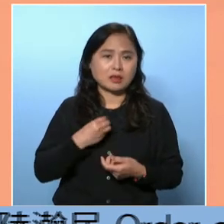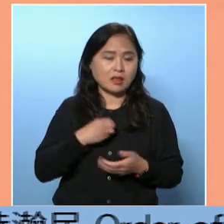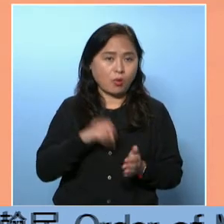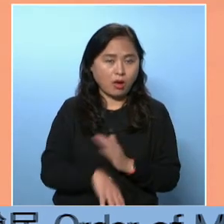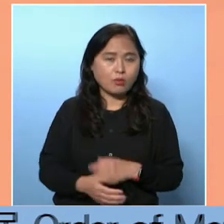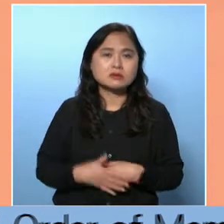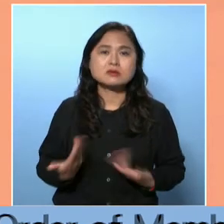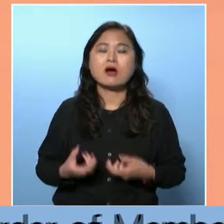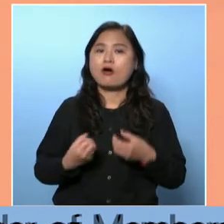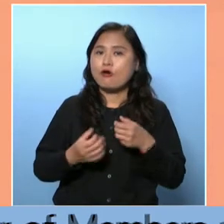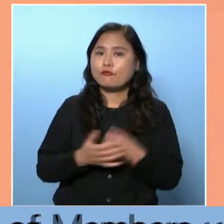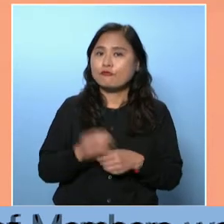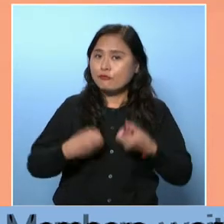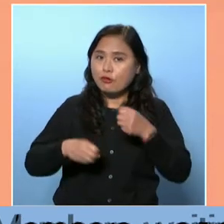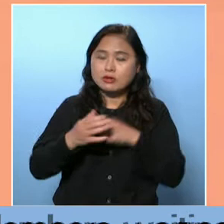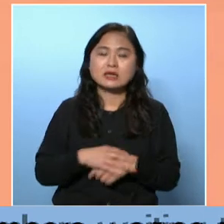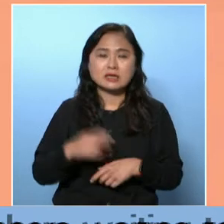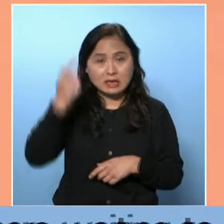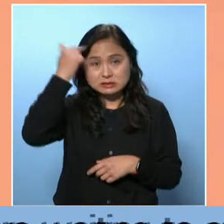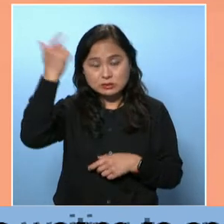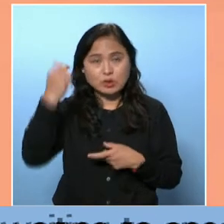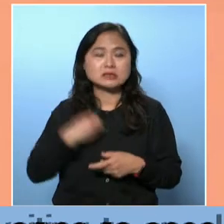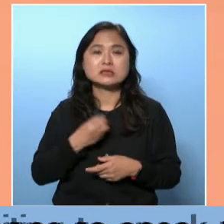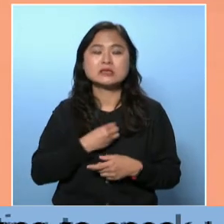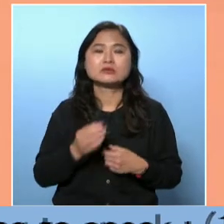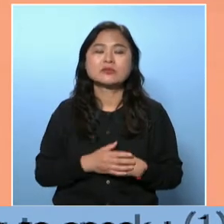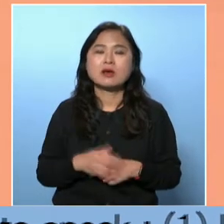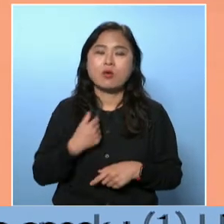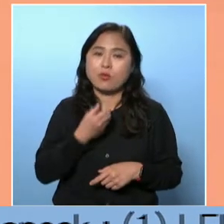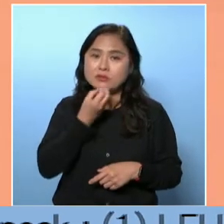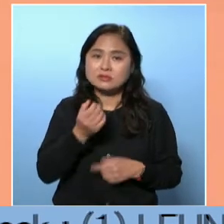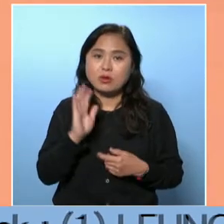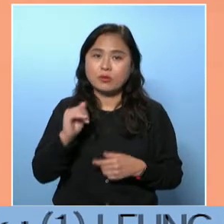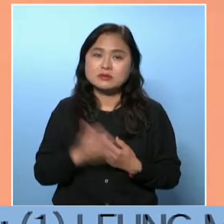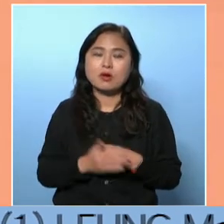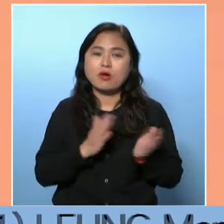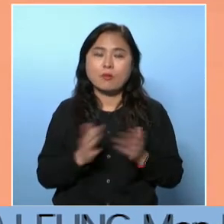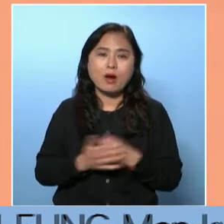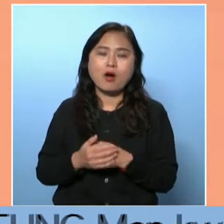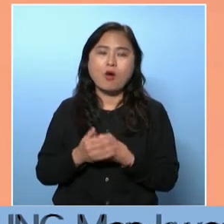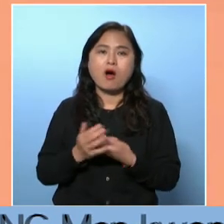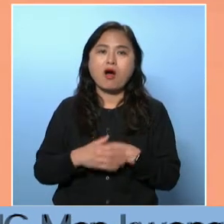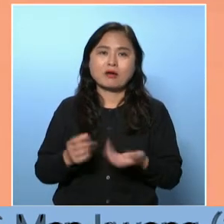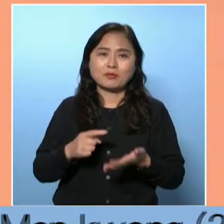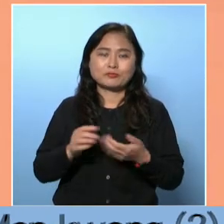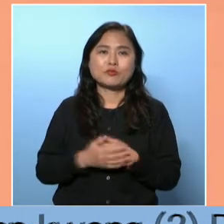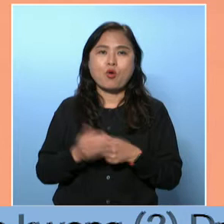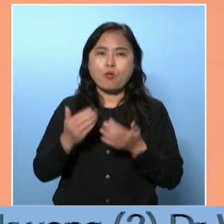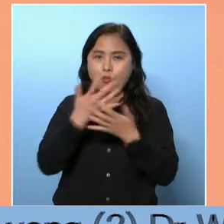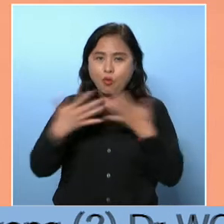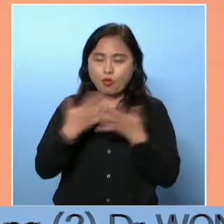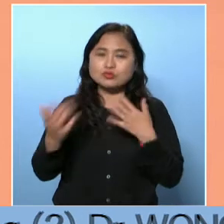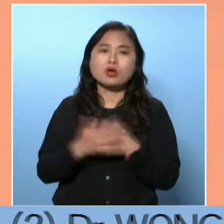They don't get treatment. So with current technology, we could make use of smart treatment. So I would